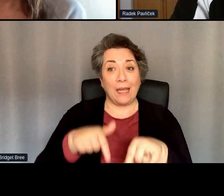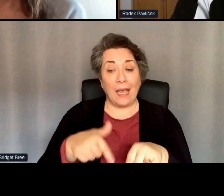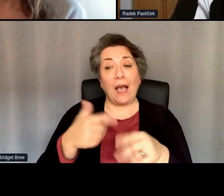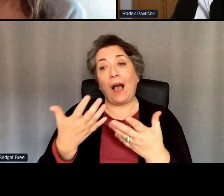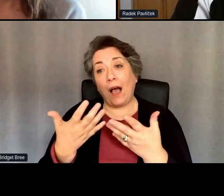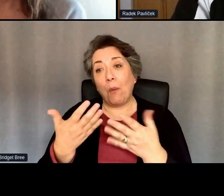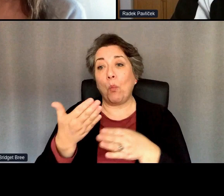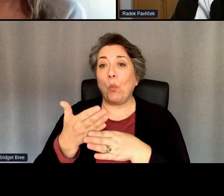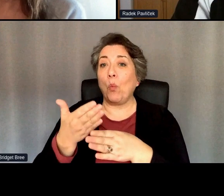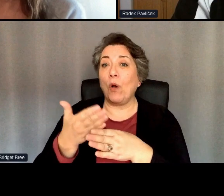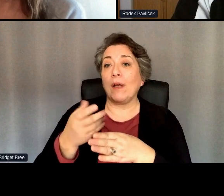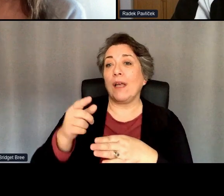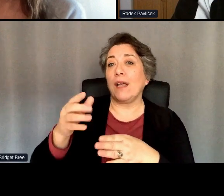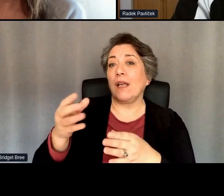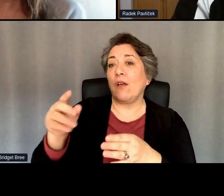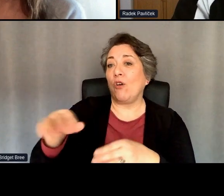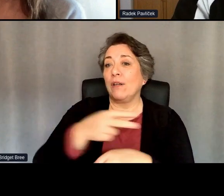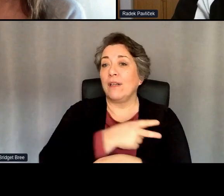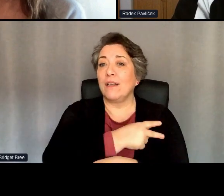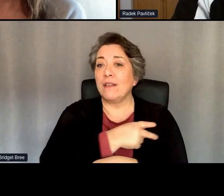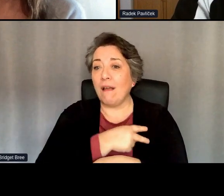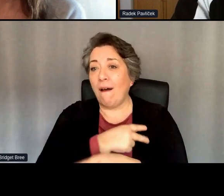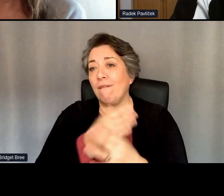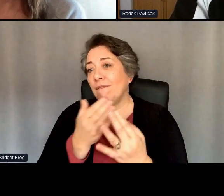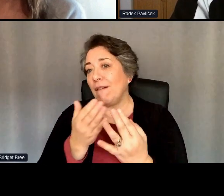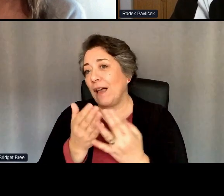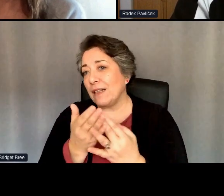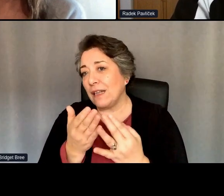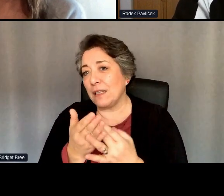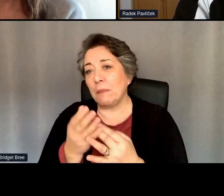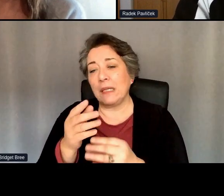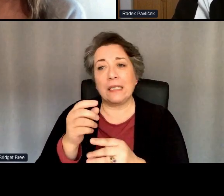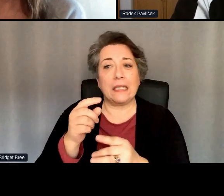some stuff related to accessibility, some